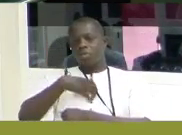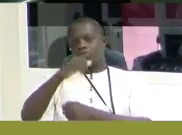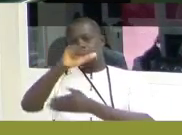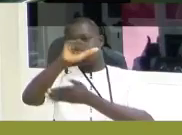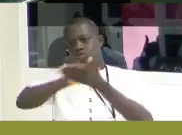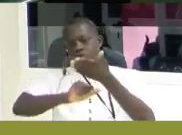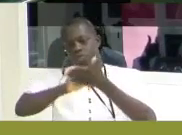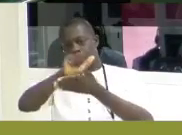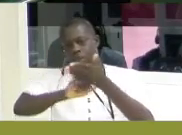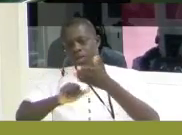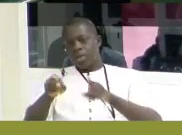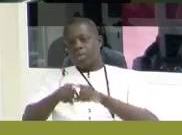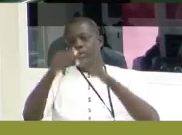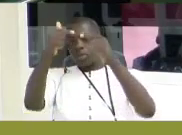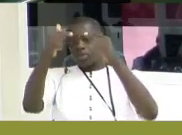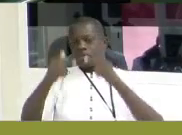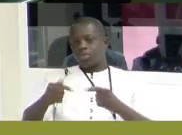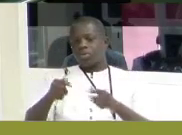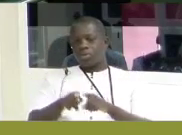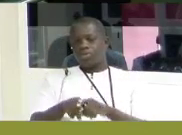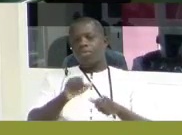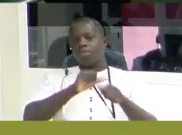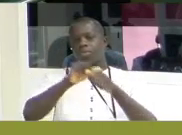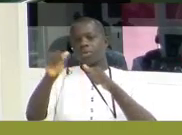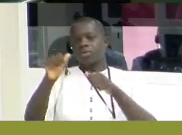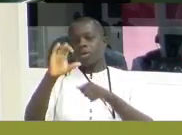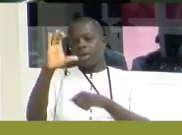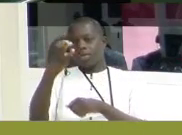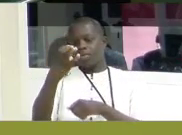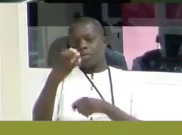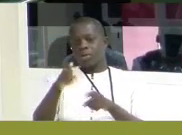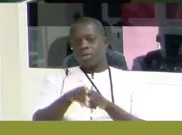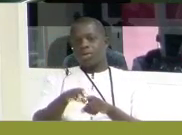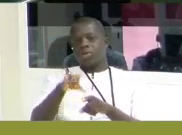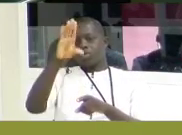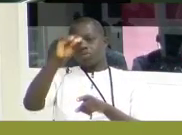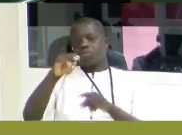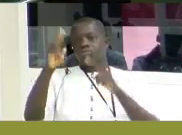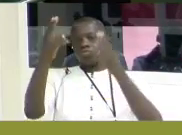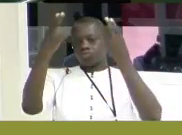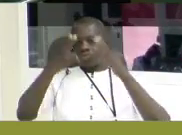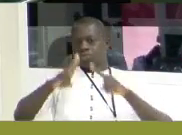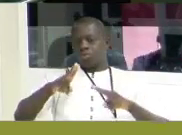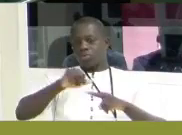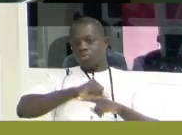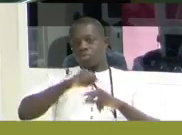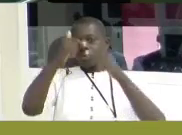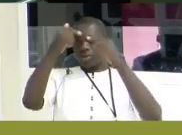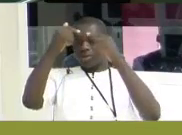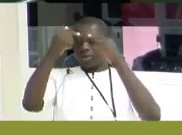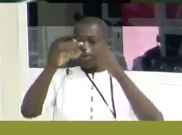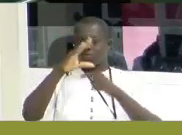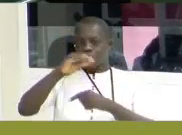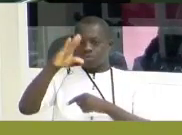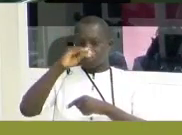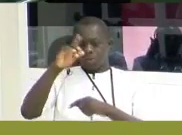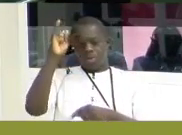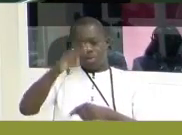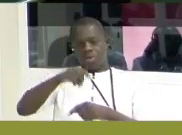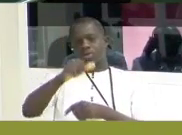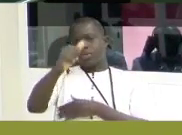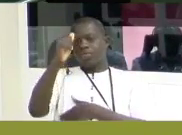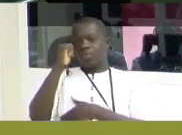the testimony to the best of my ability, but to do justice to his statement, to his testimony, he will have to come